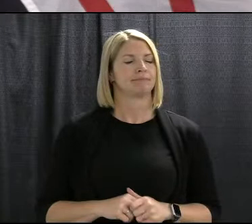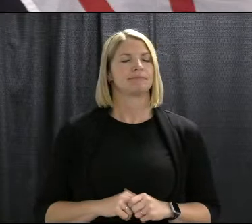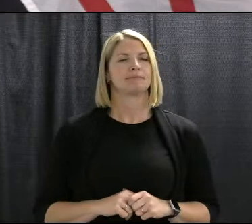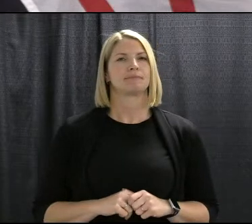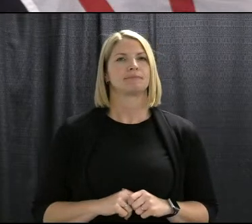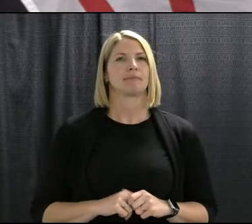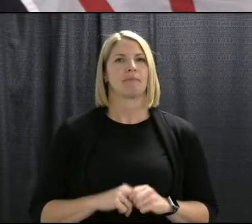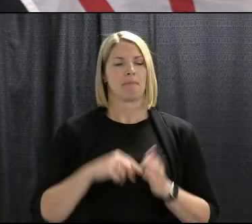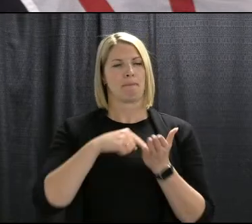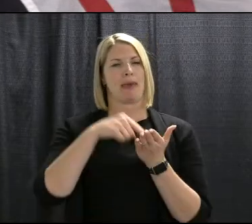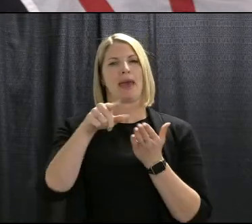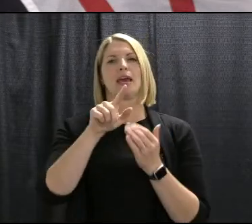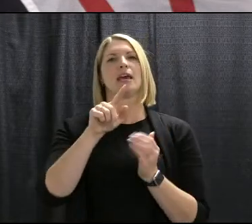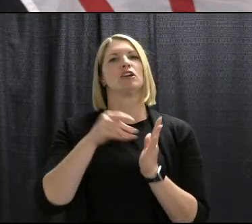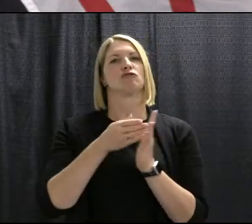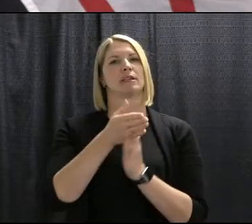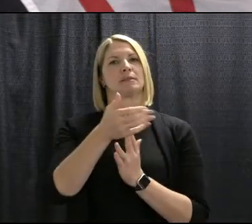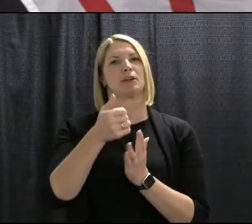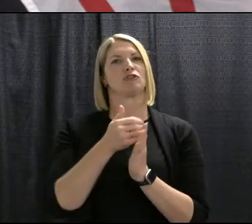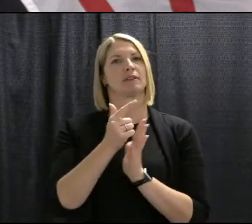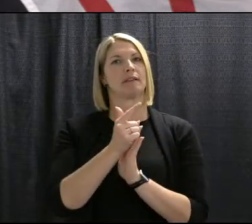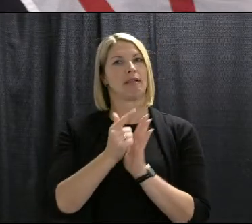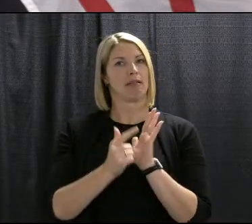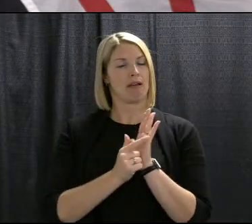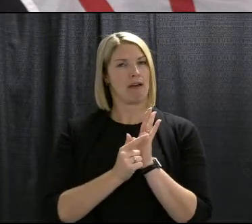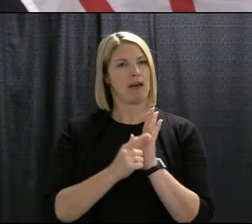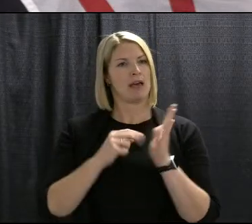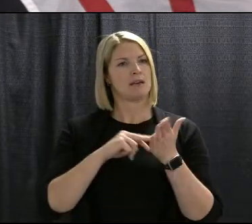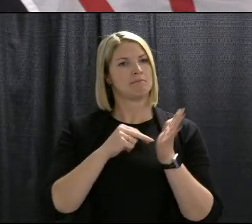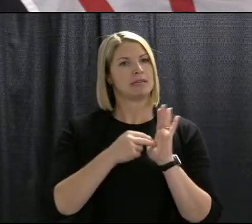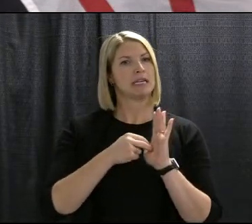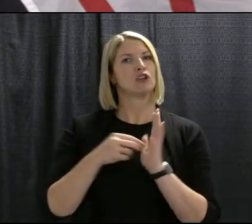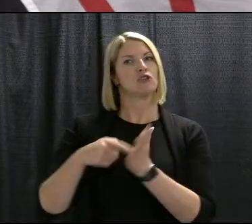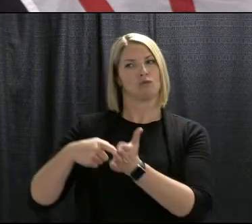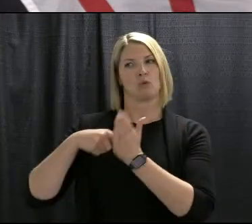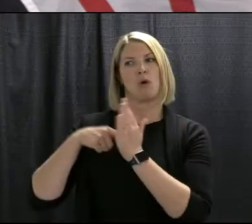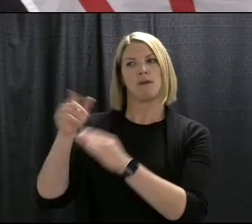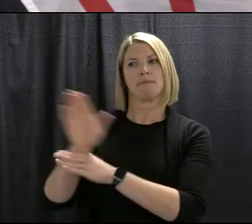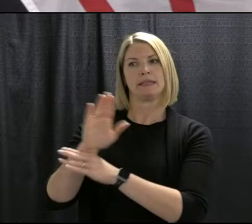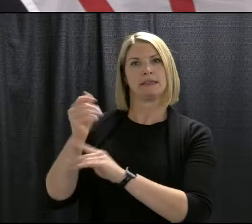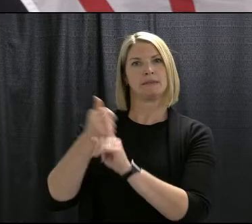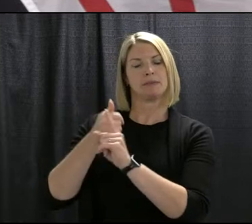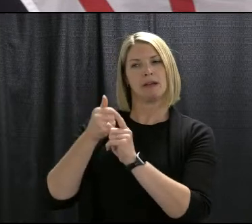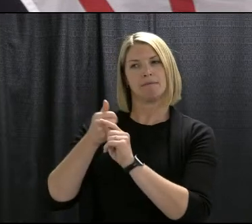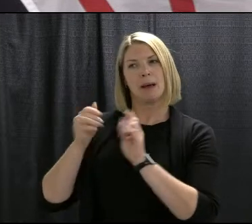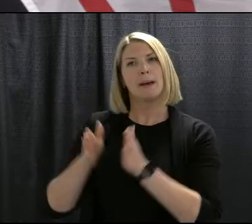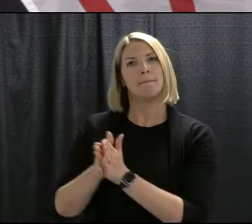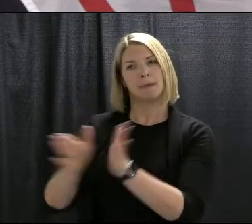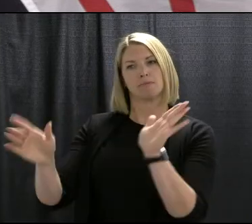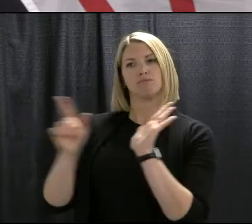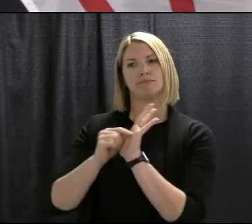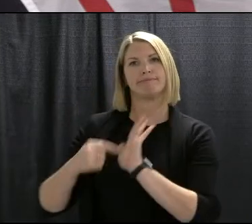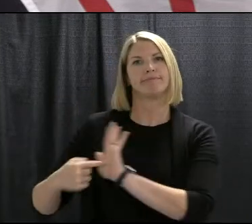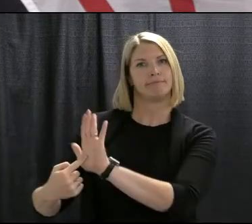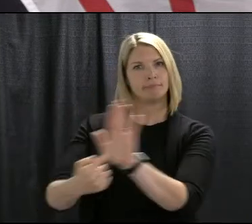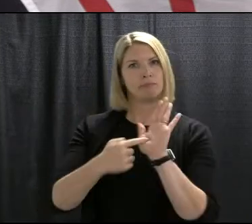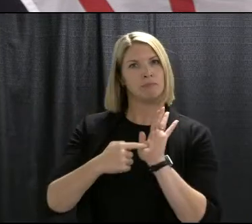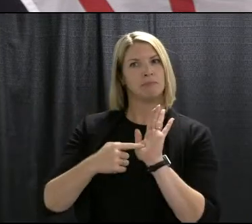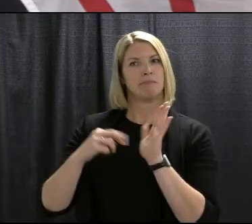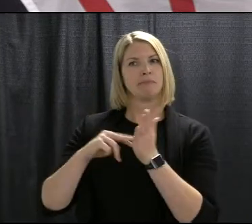Pay transparency laws require employers to make their pay practices public and is viewed by many as a means of achieving pay